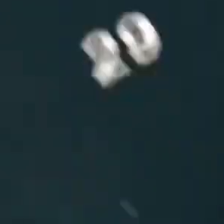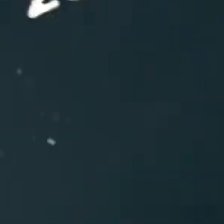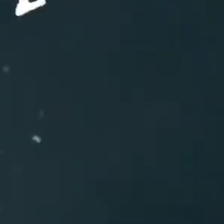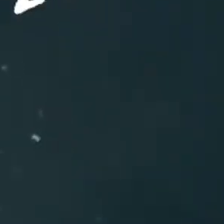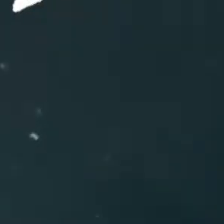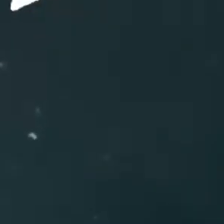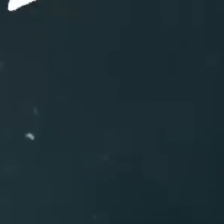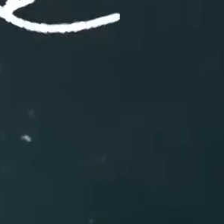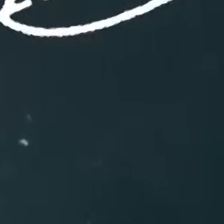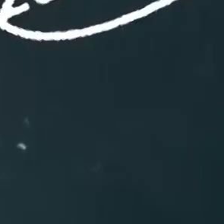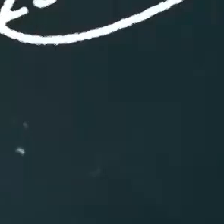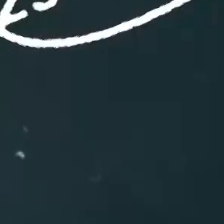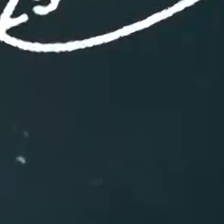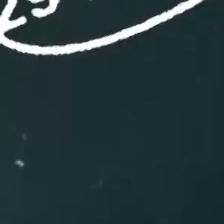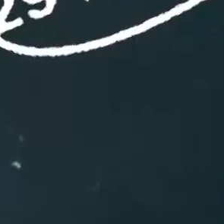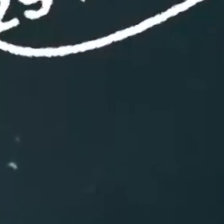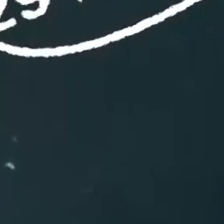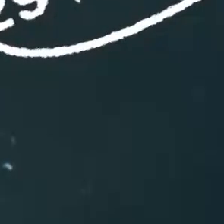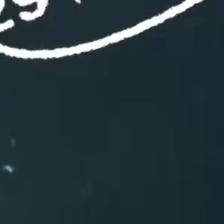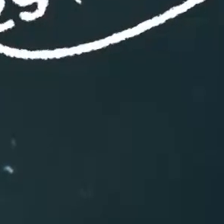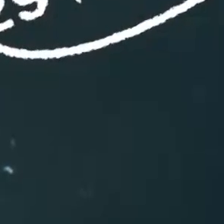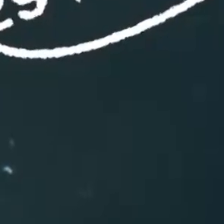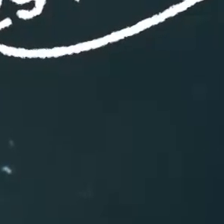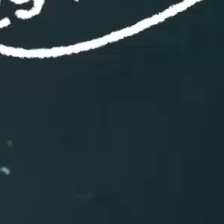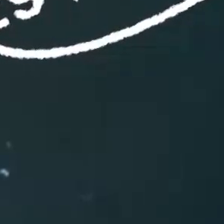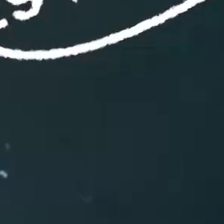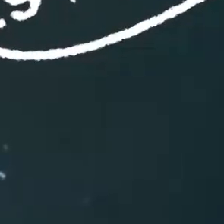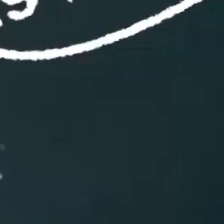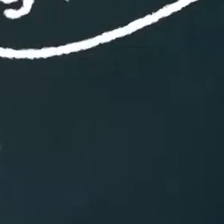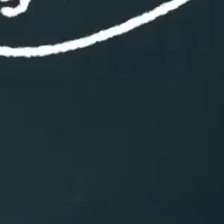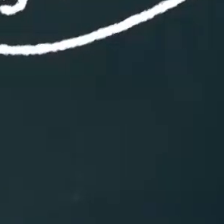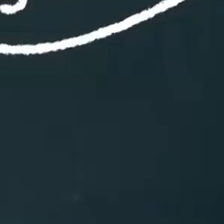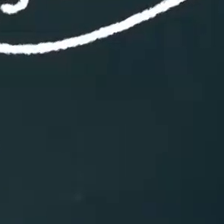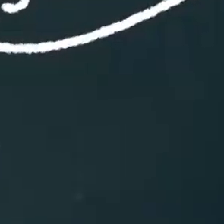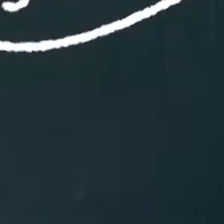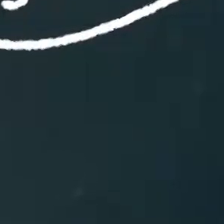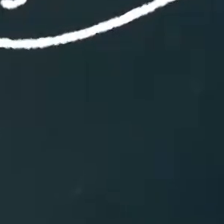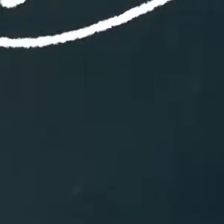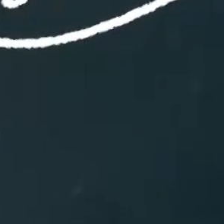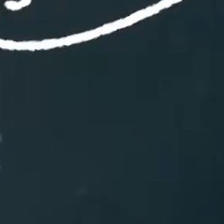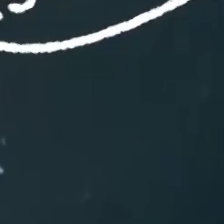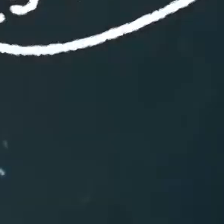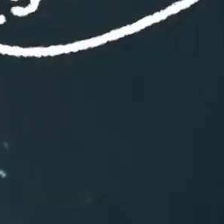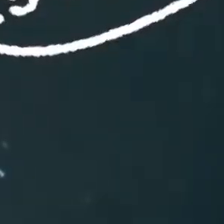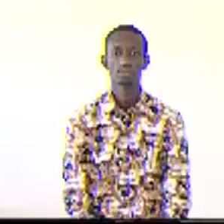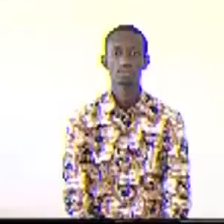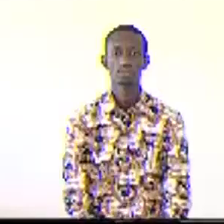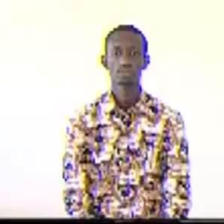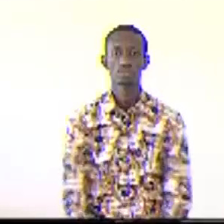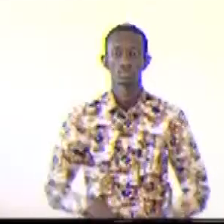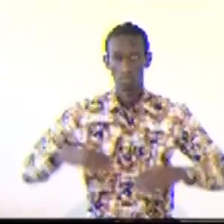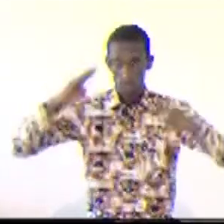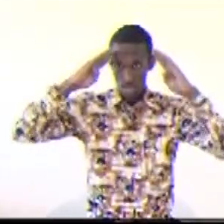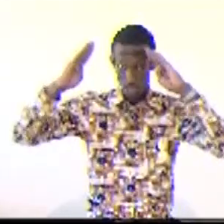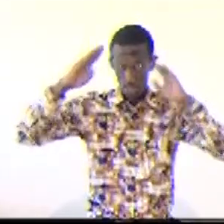Welcome to Study Time, a televised home learning program produced by Rwanda Education Board. Hello,